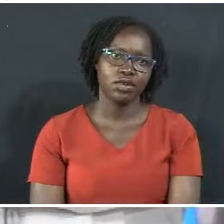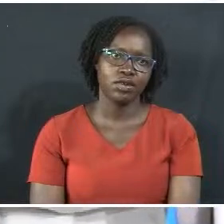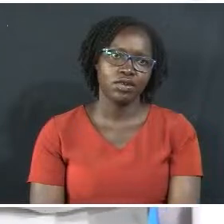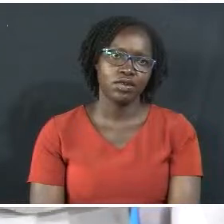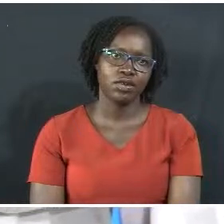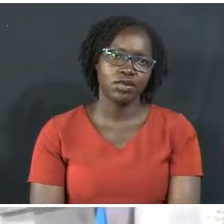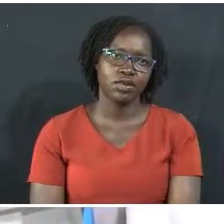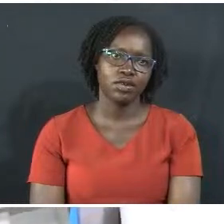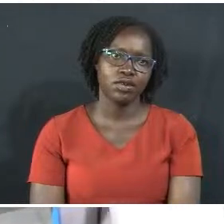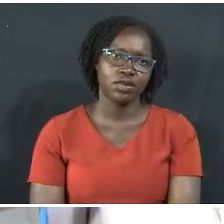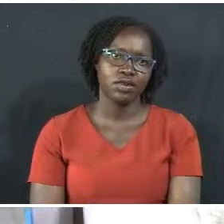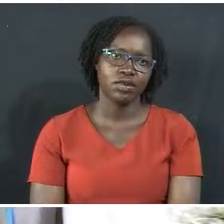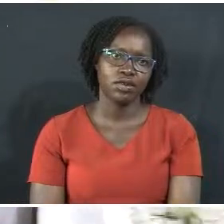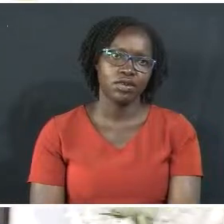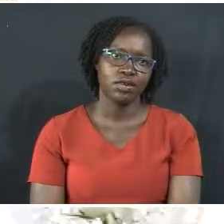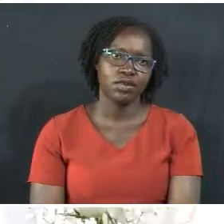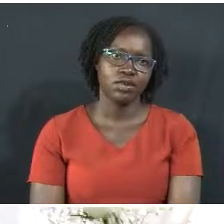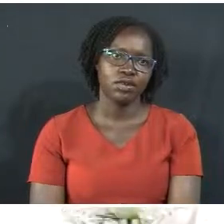Well done.